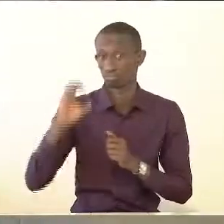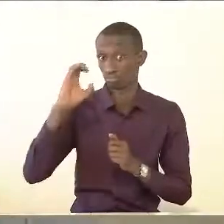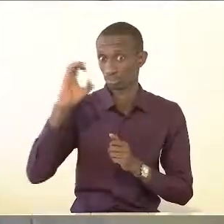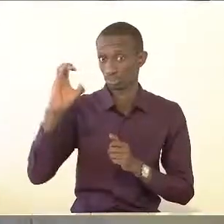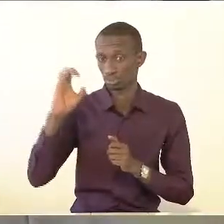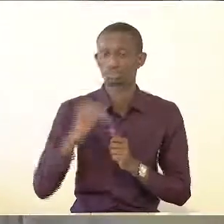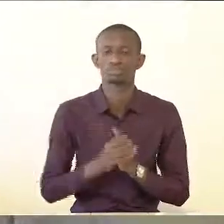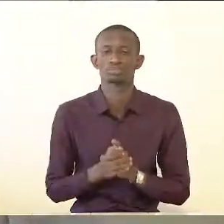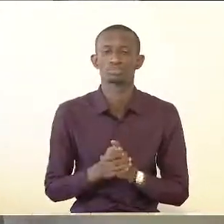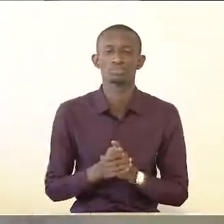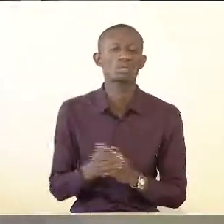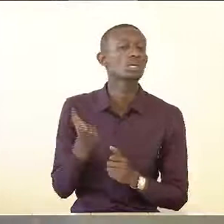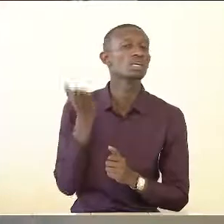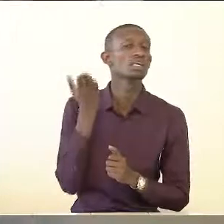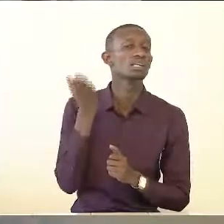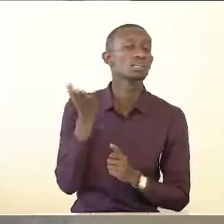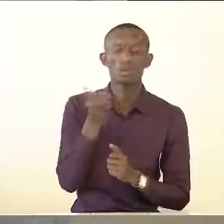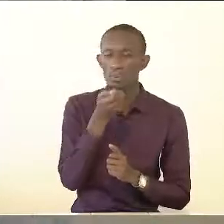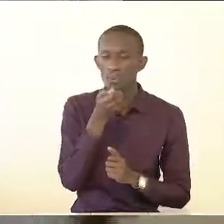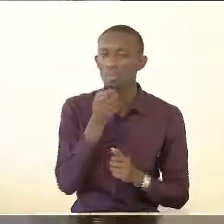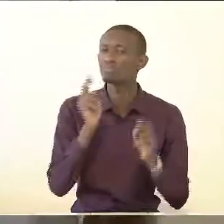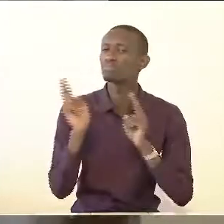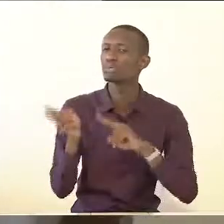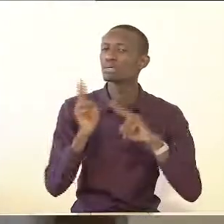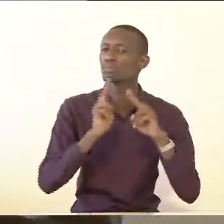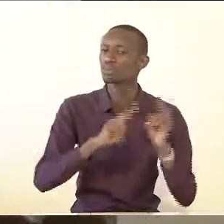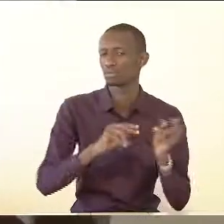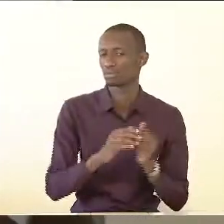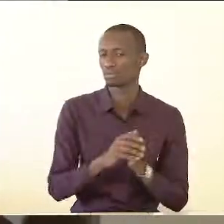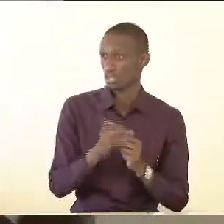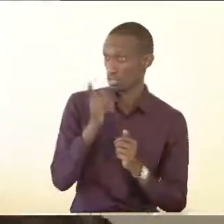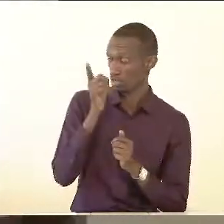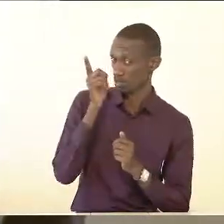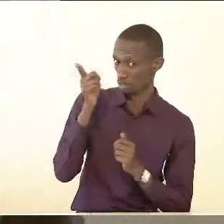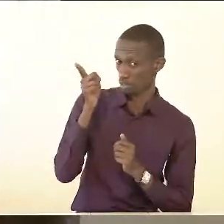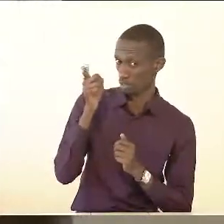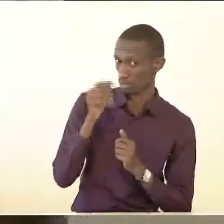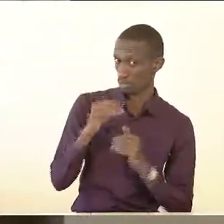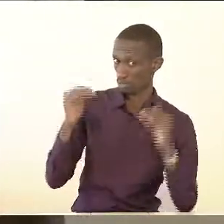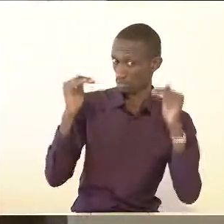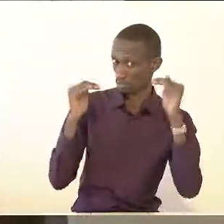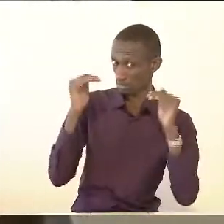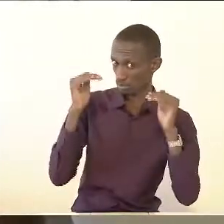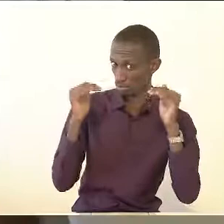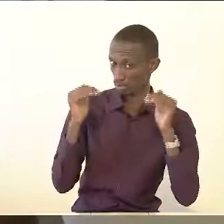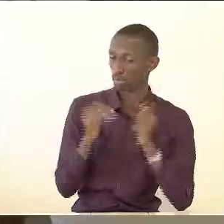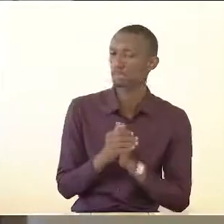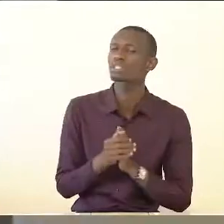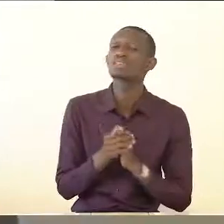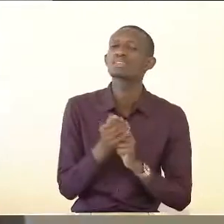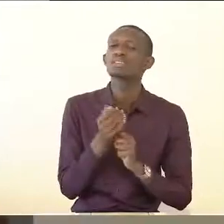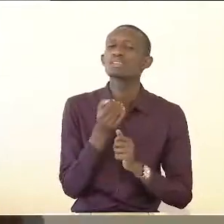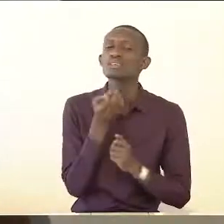and which needed by the enzyme to perform their functions efficiently and effectively.